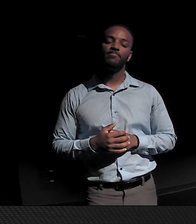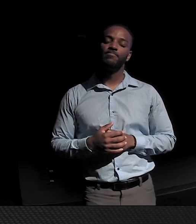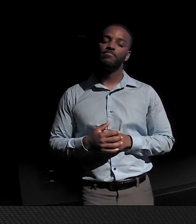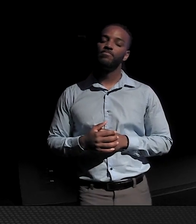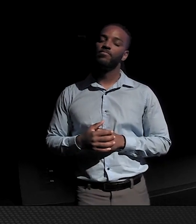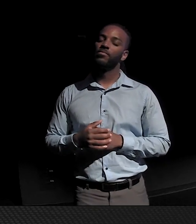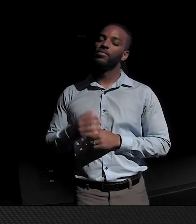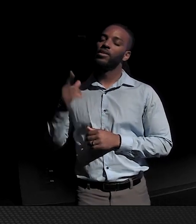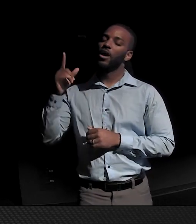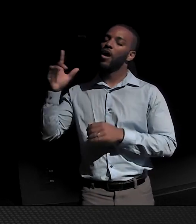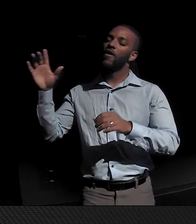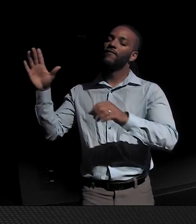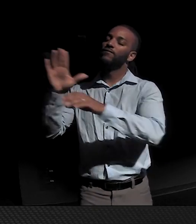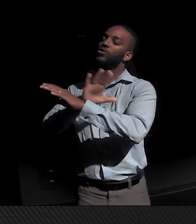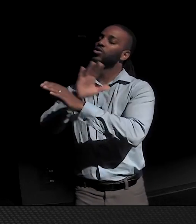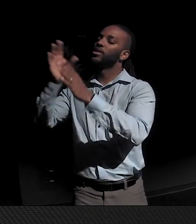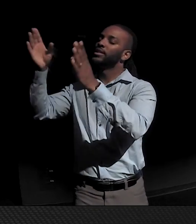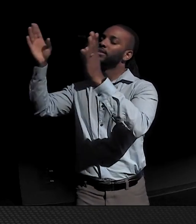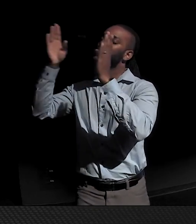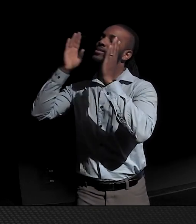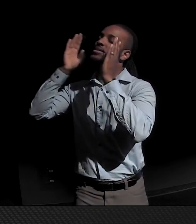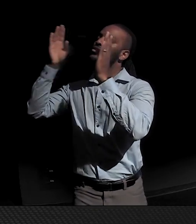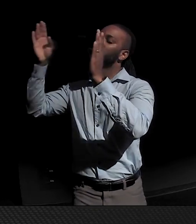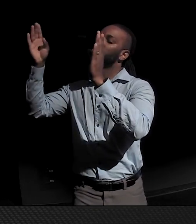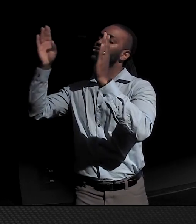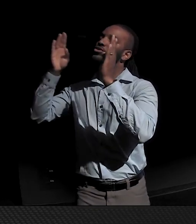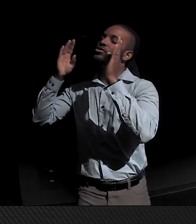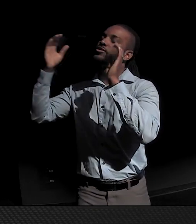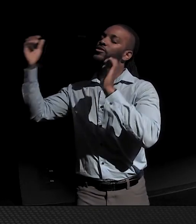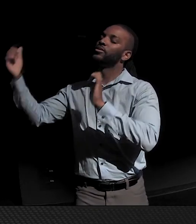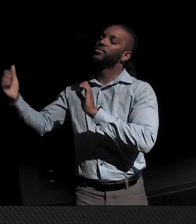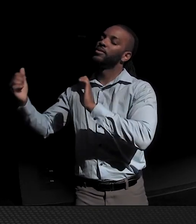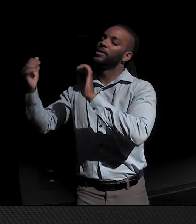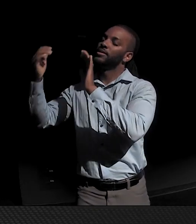We give our full attention to your presence.